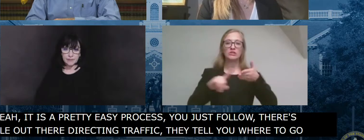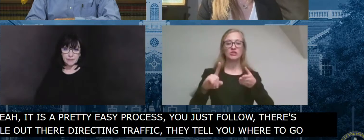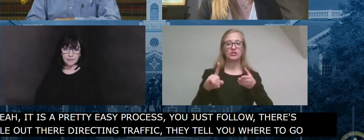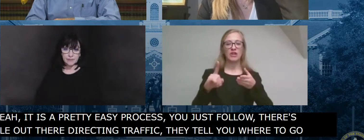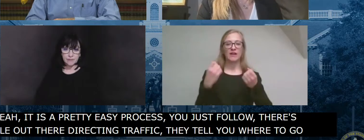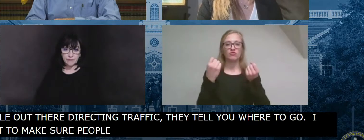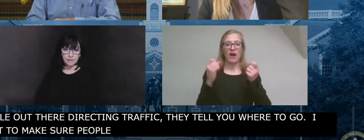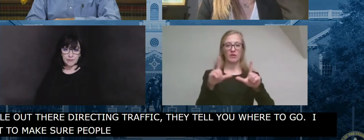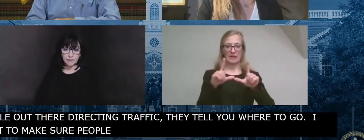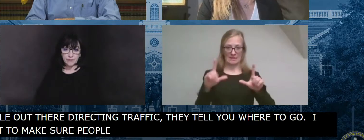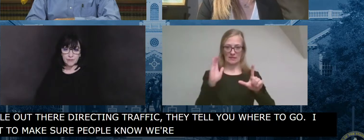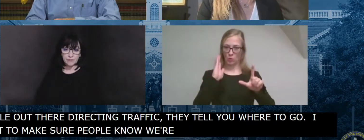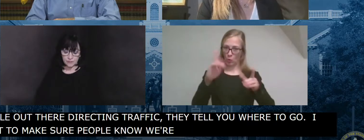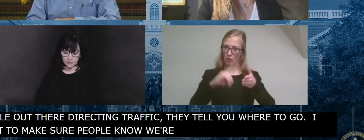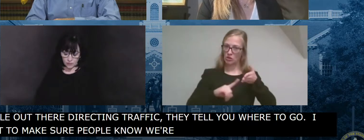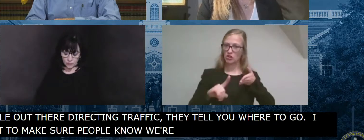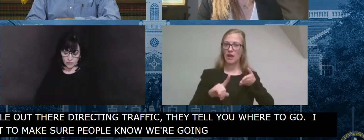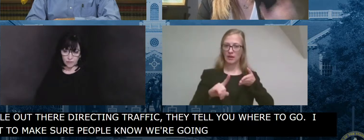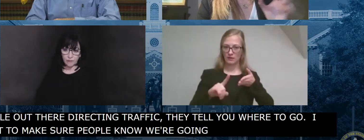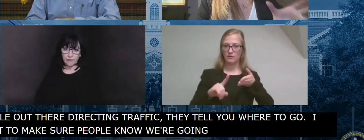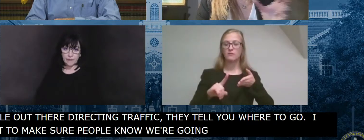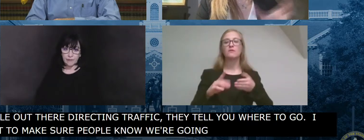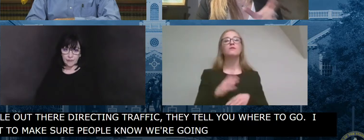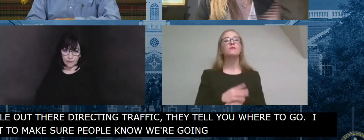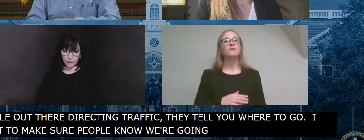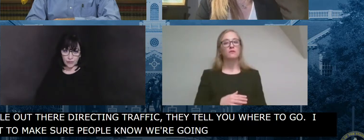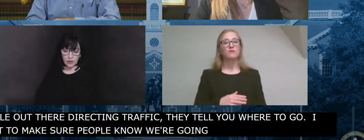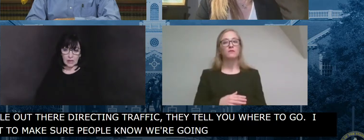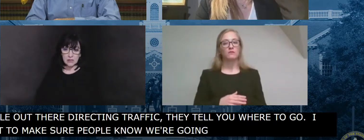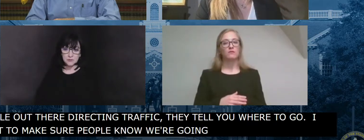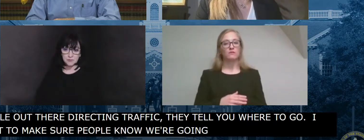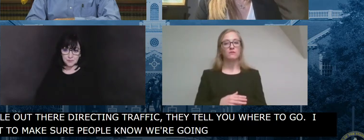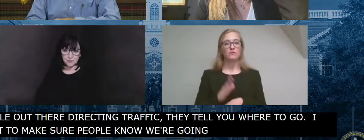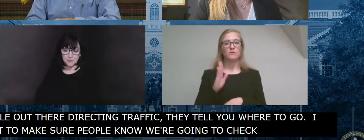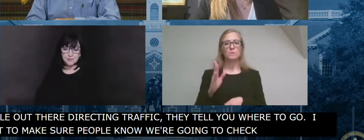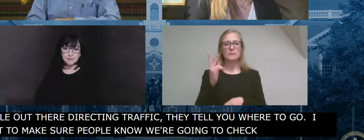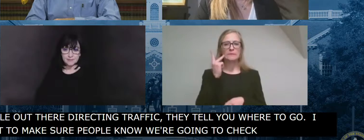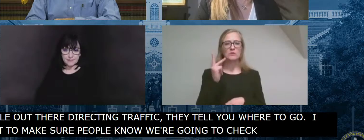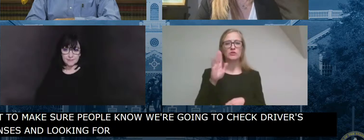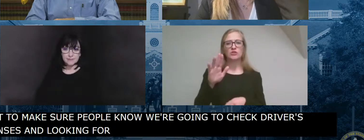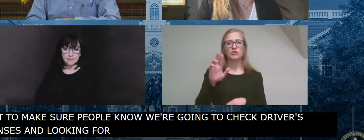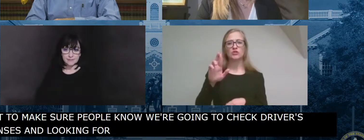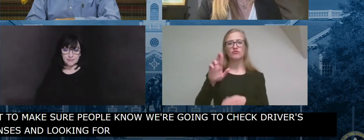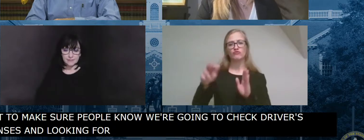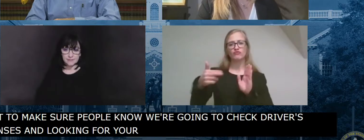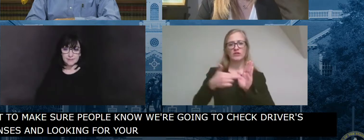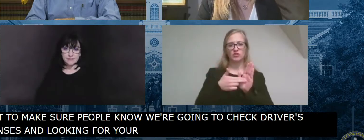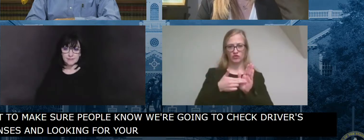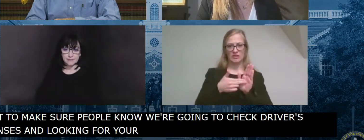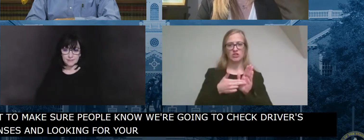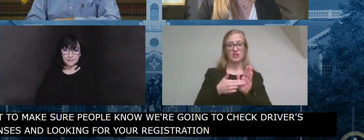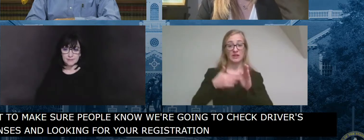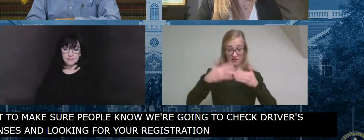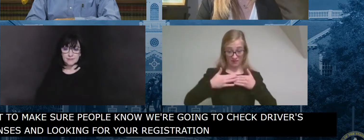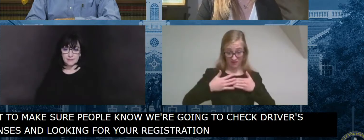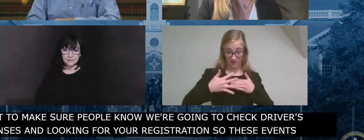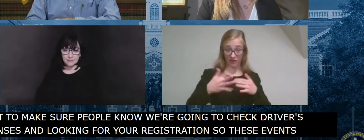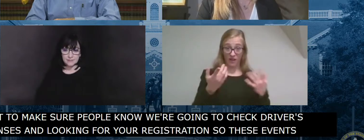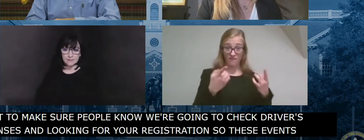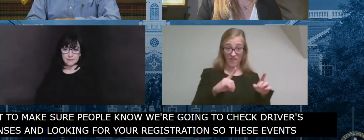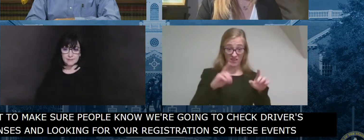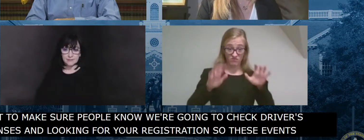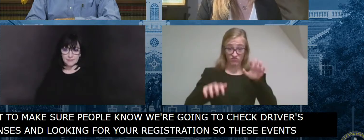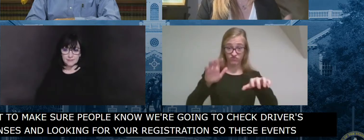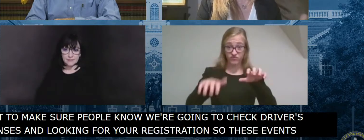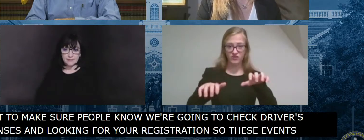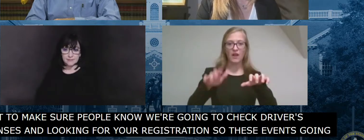licenses and as well as, looking for your registration. So again, these events going forward are all for people